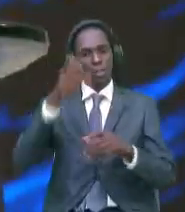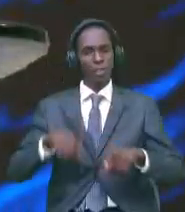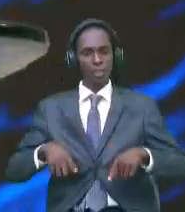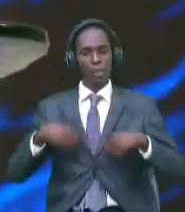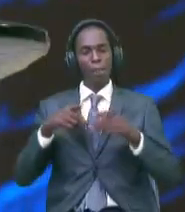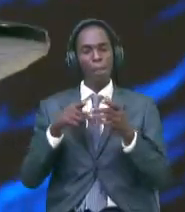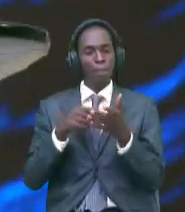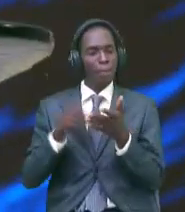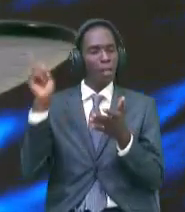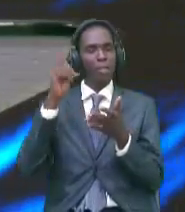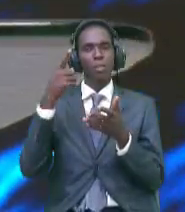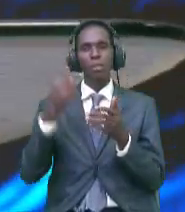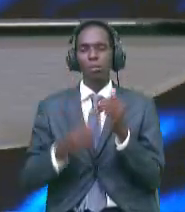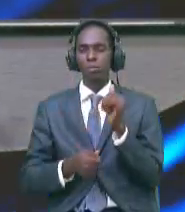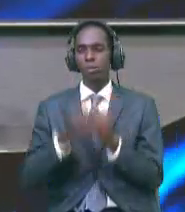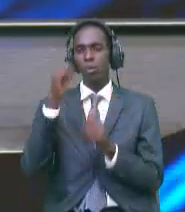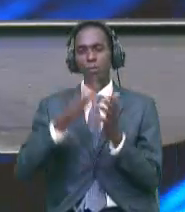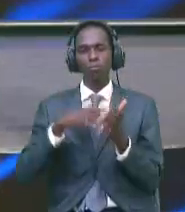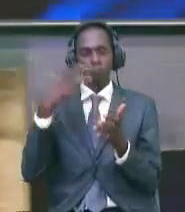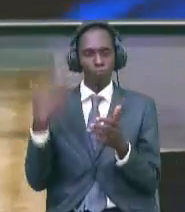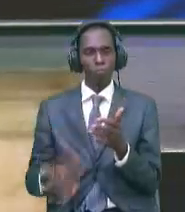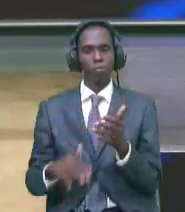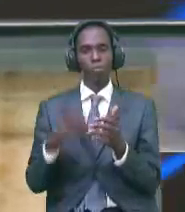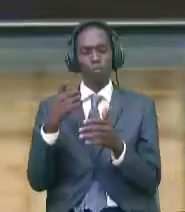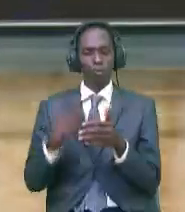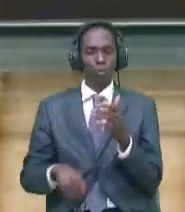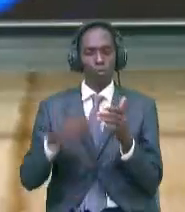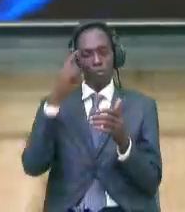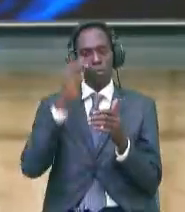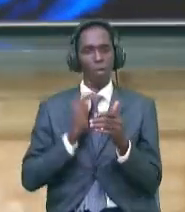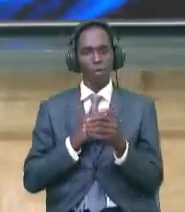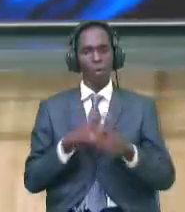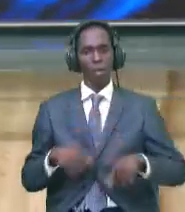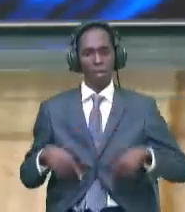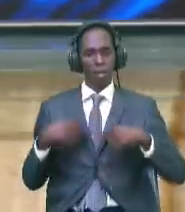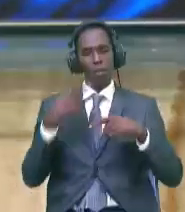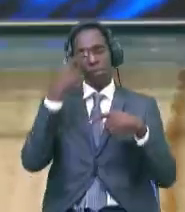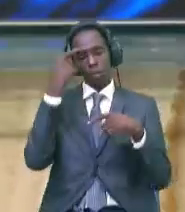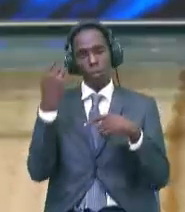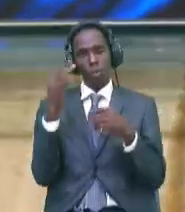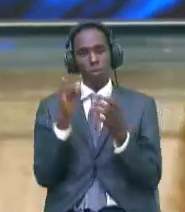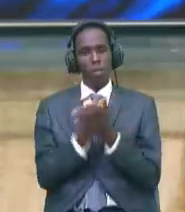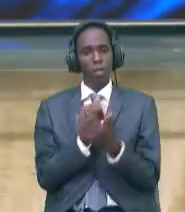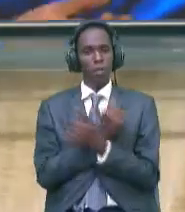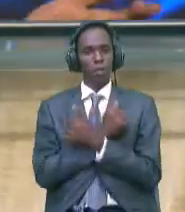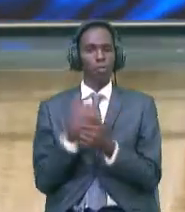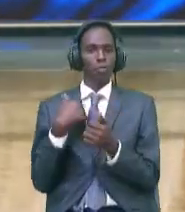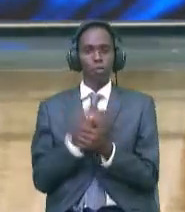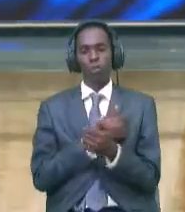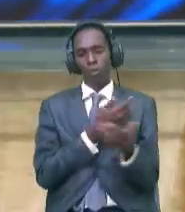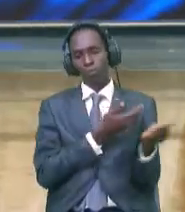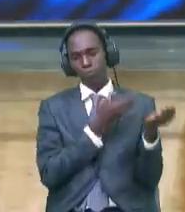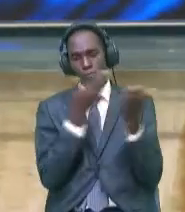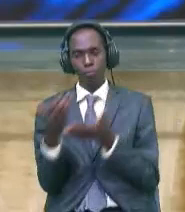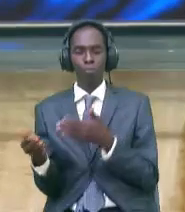our salvation. And because of the love he has for us, we reciprocate that love. And now we walk